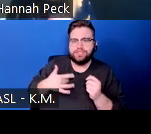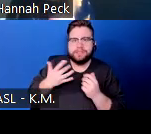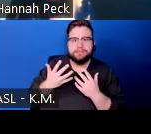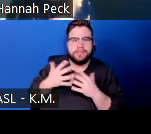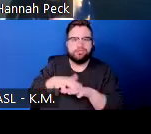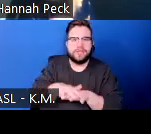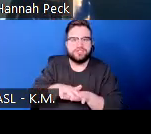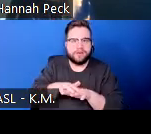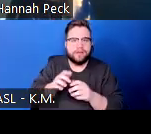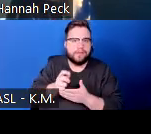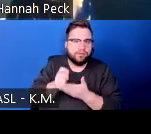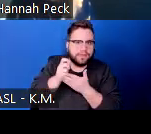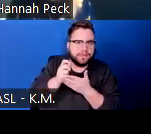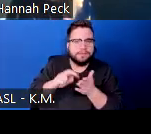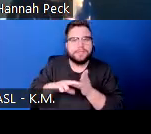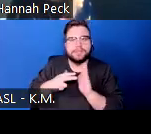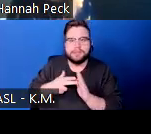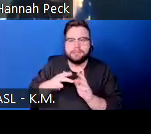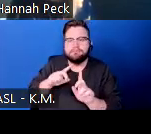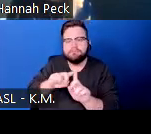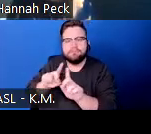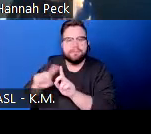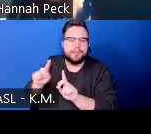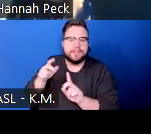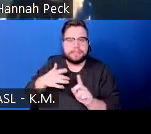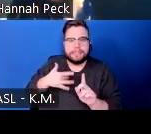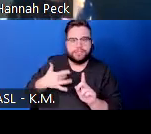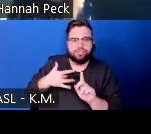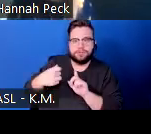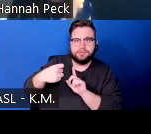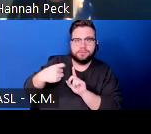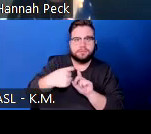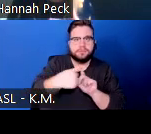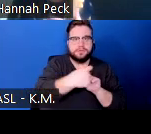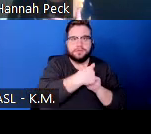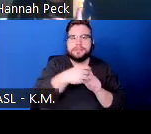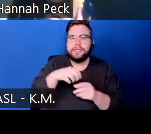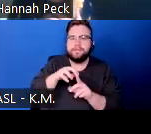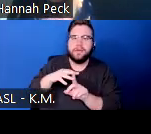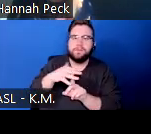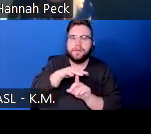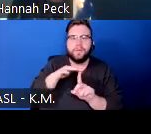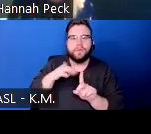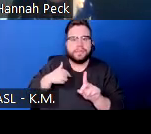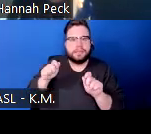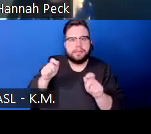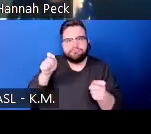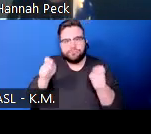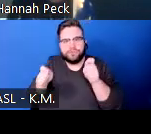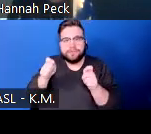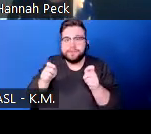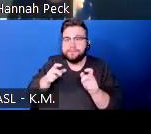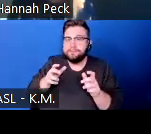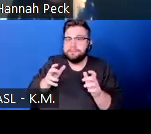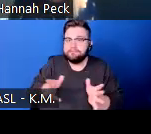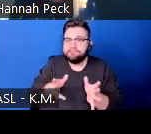is to engineer and adjust the sensory qualities in the child's environment to promote self-direction and play while facilitating adaptive responses